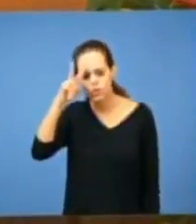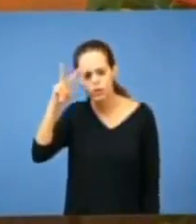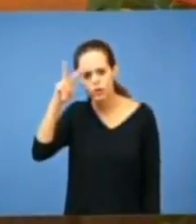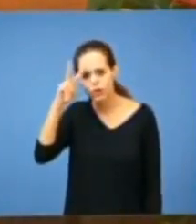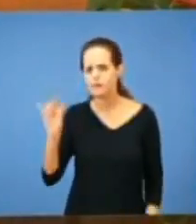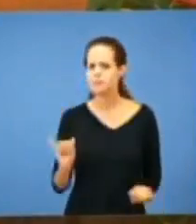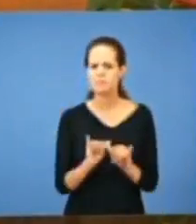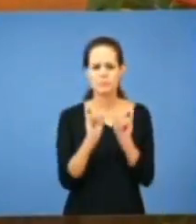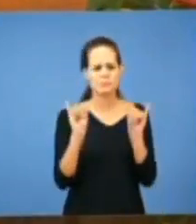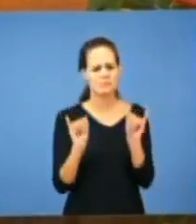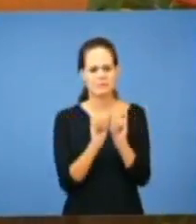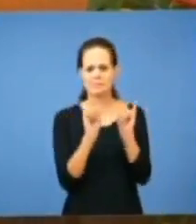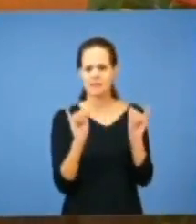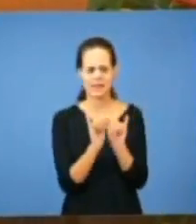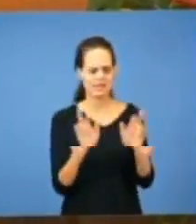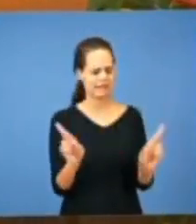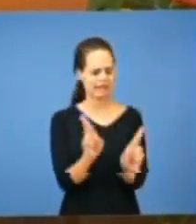find